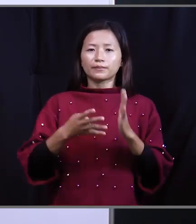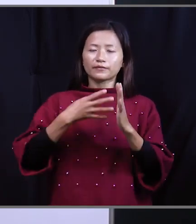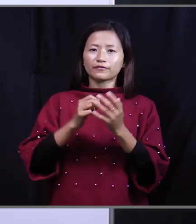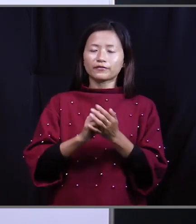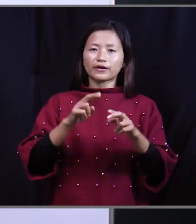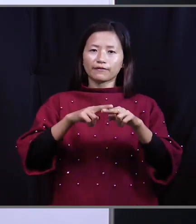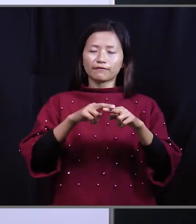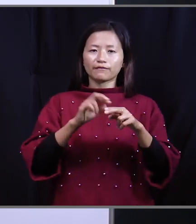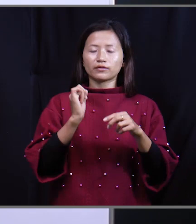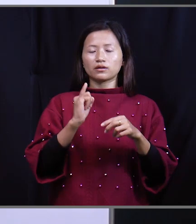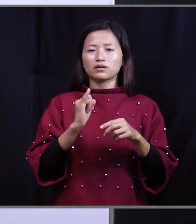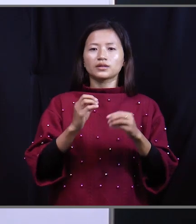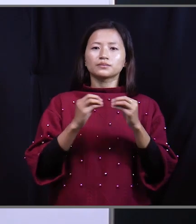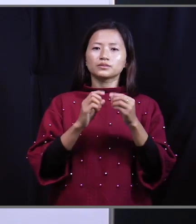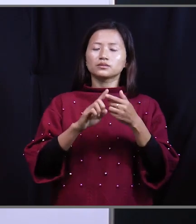fiber